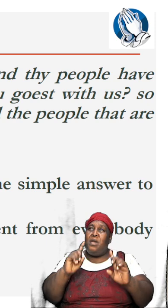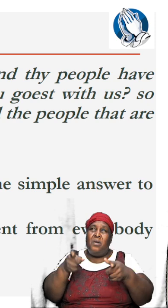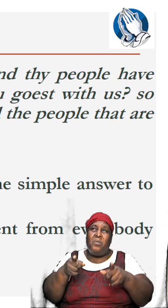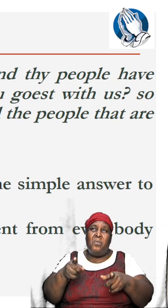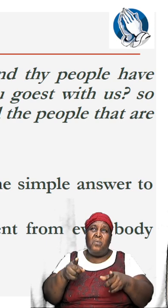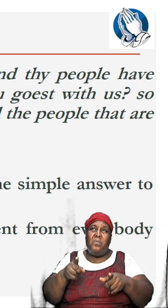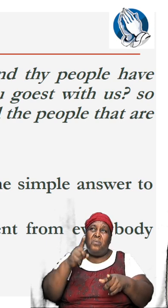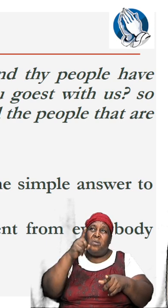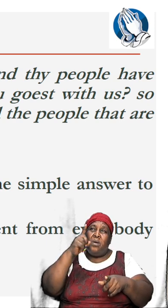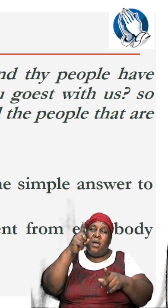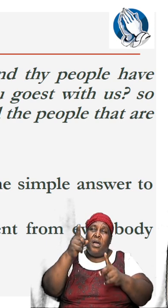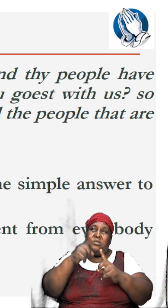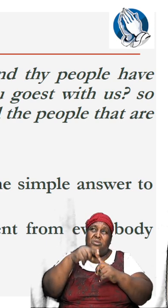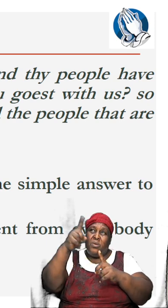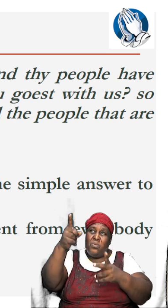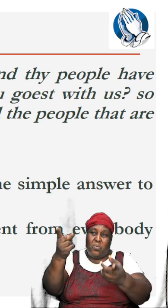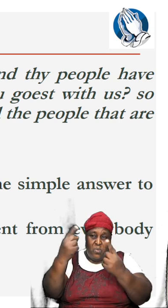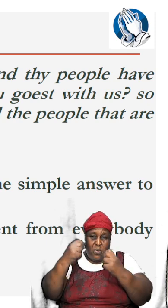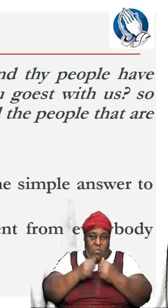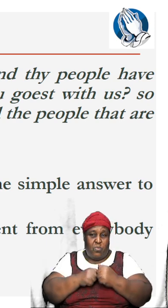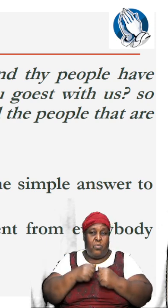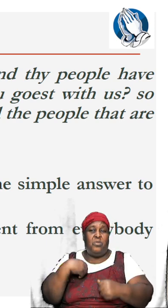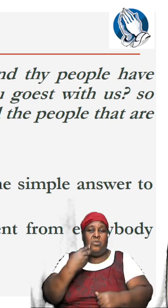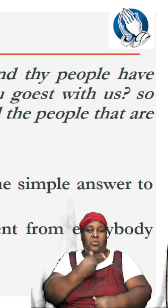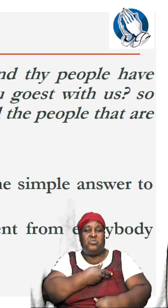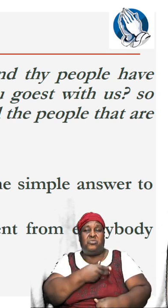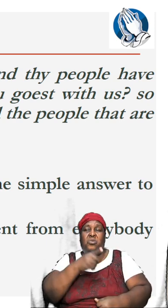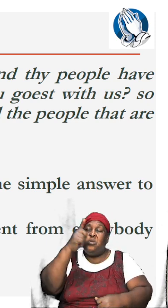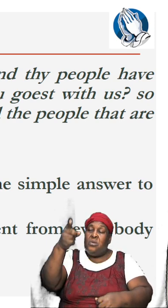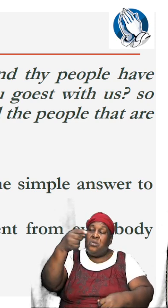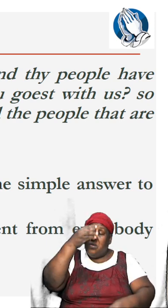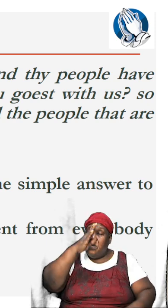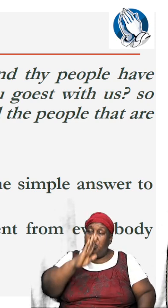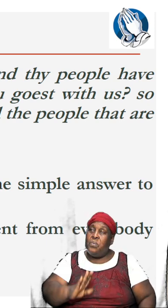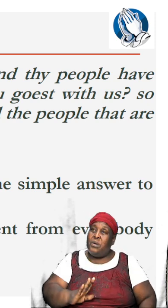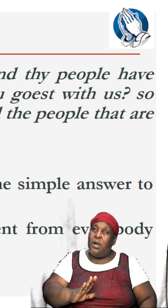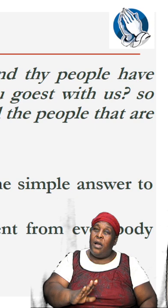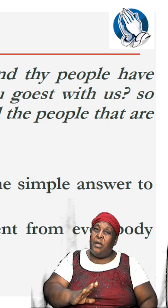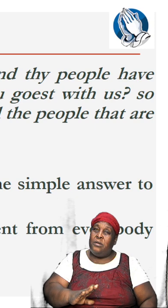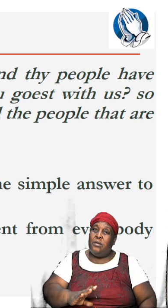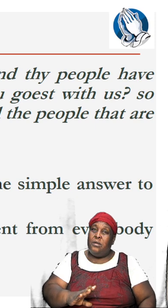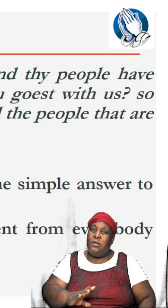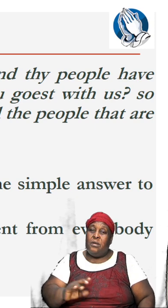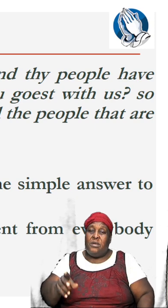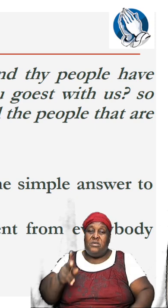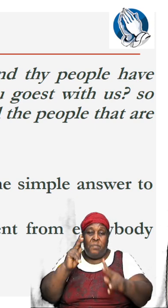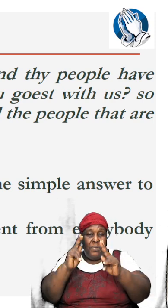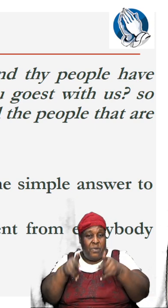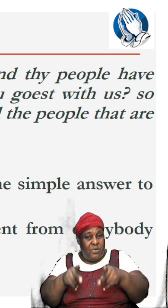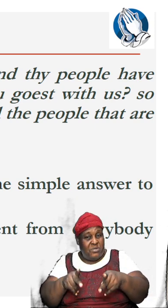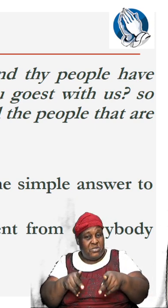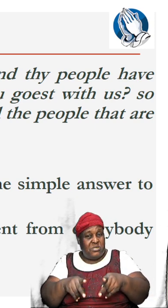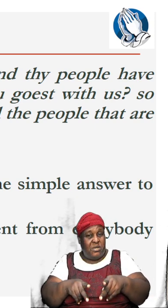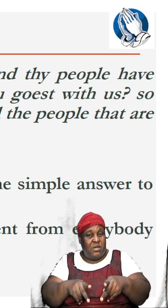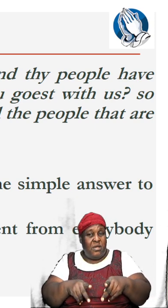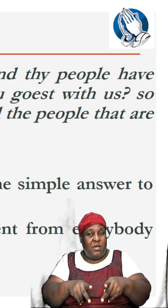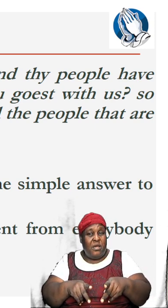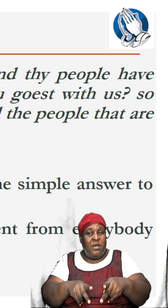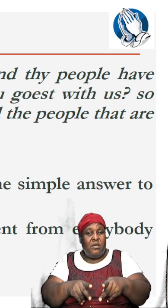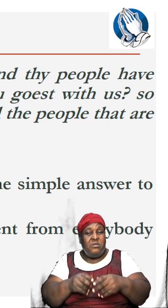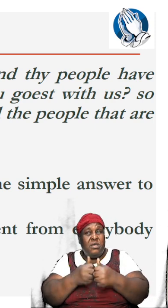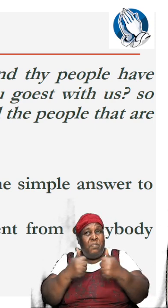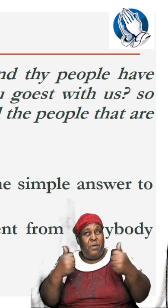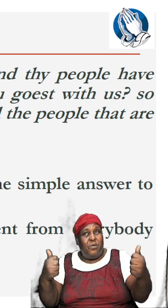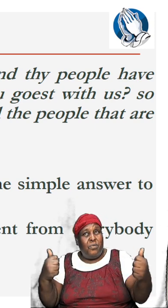me. Because guess why? You, God, is the person who distinguishes us